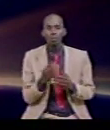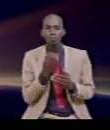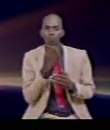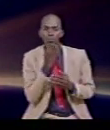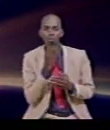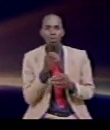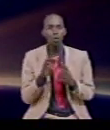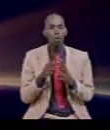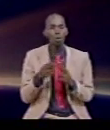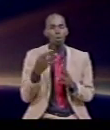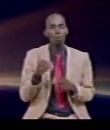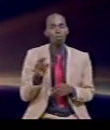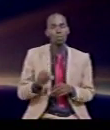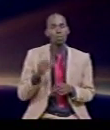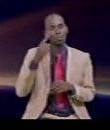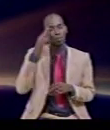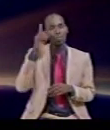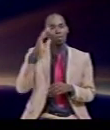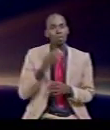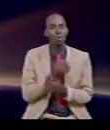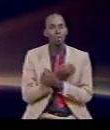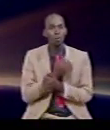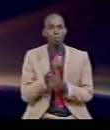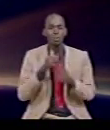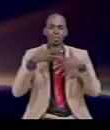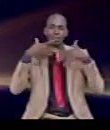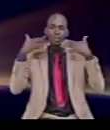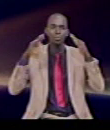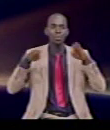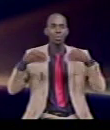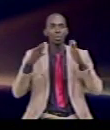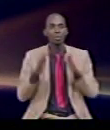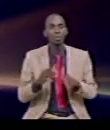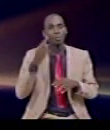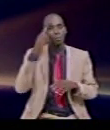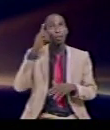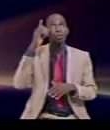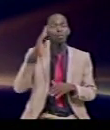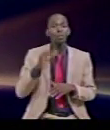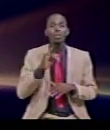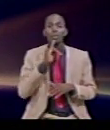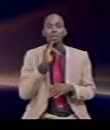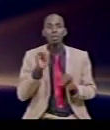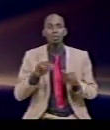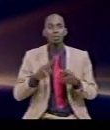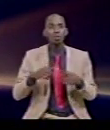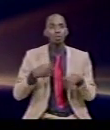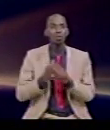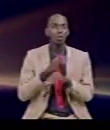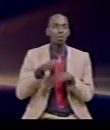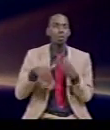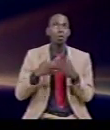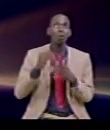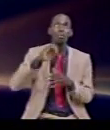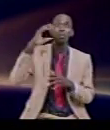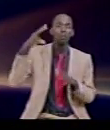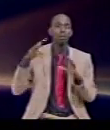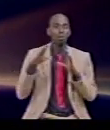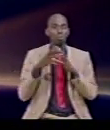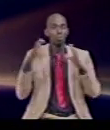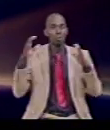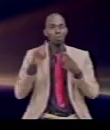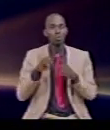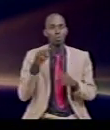of necessity, for God loveth a cheerful giver. And God is able to make all grace abound toward you, that